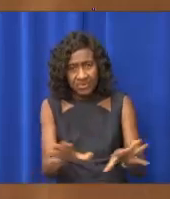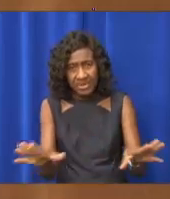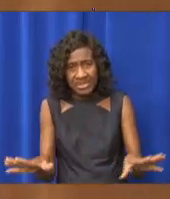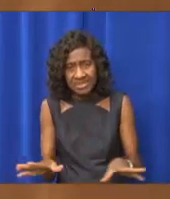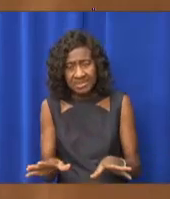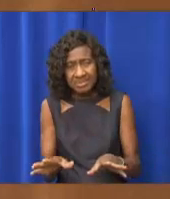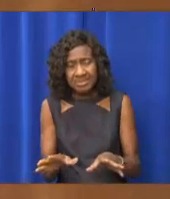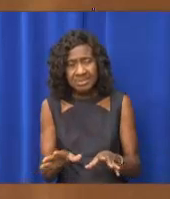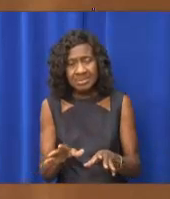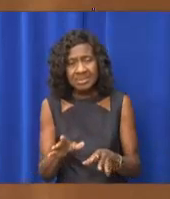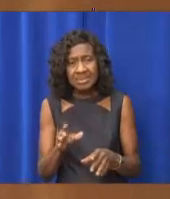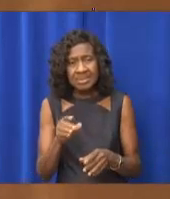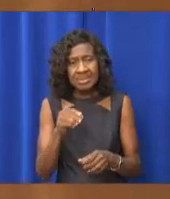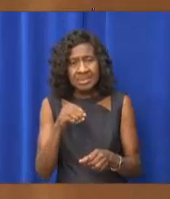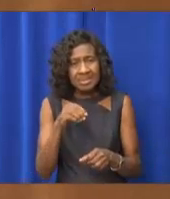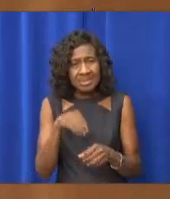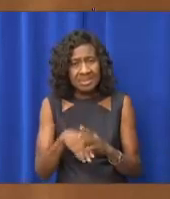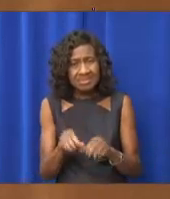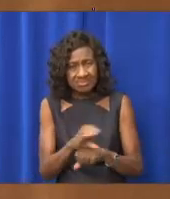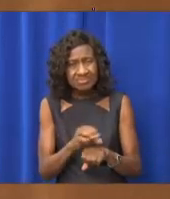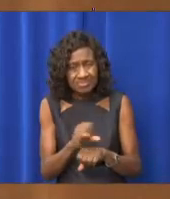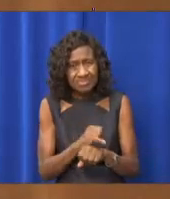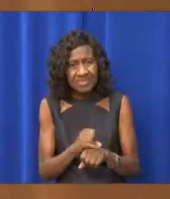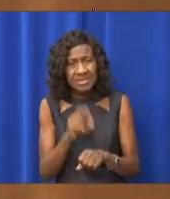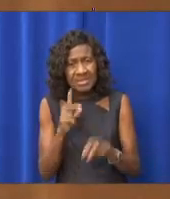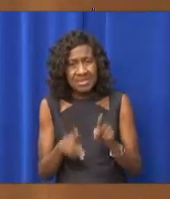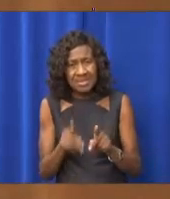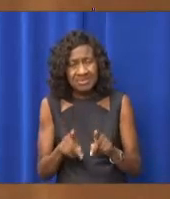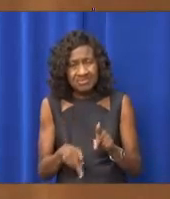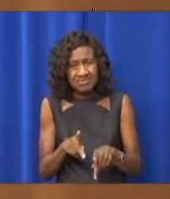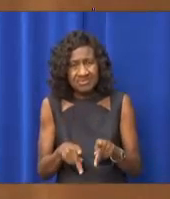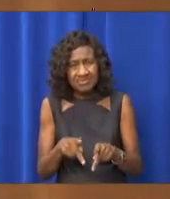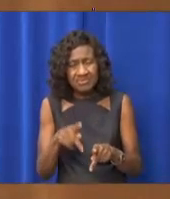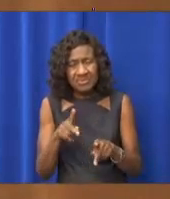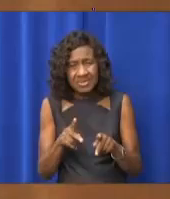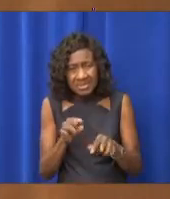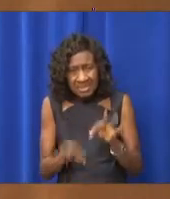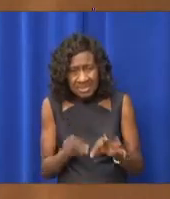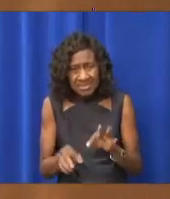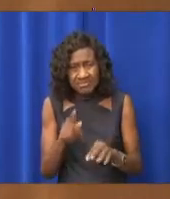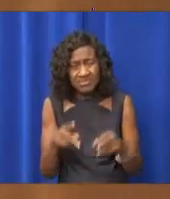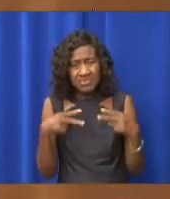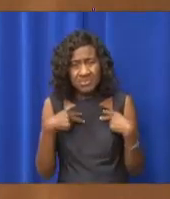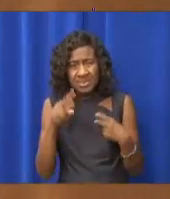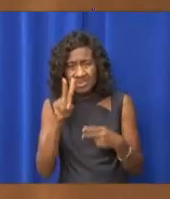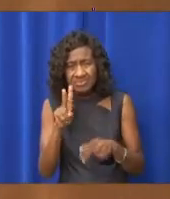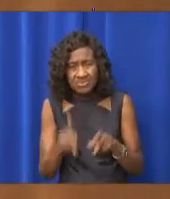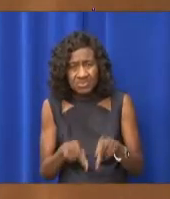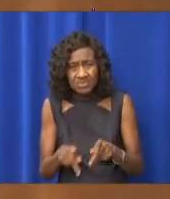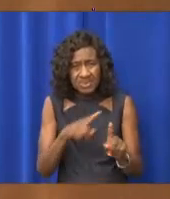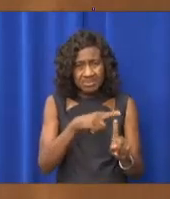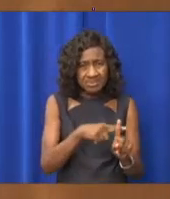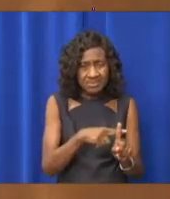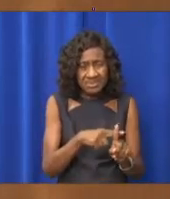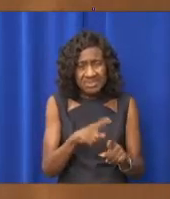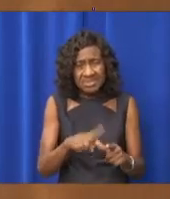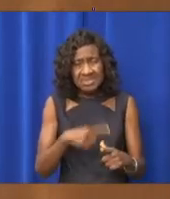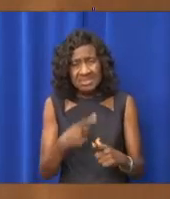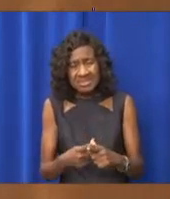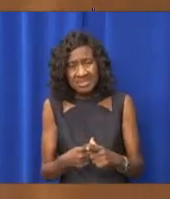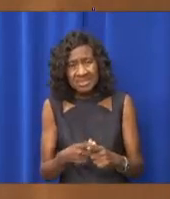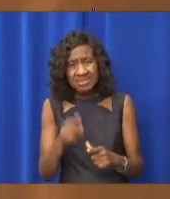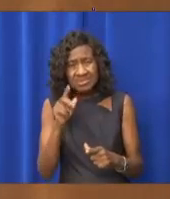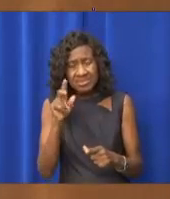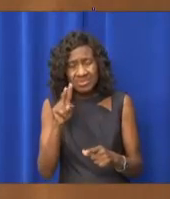then 2 people will infect 2 more people, and so on. So you get 2, 4, 8 people infected. With an R value of 3, you get